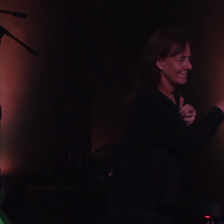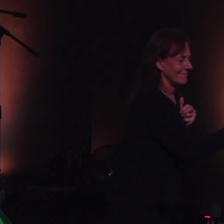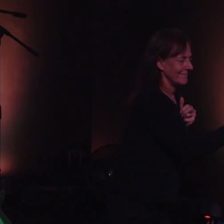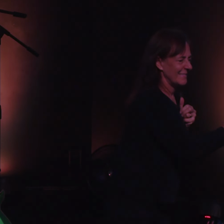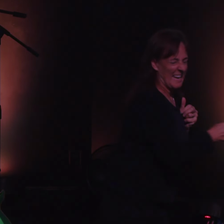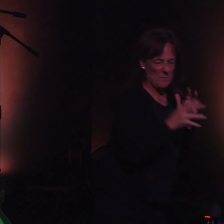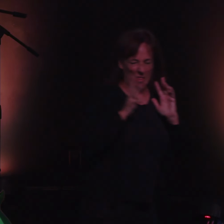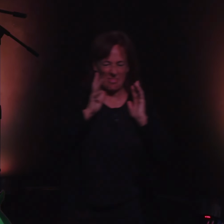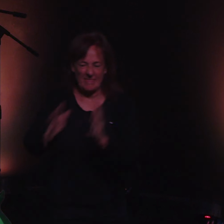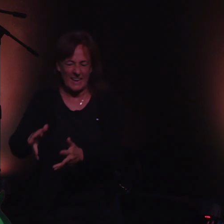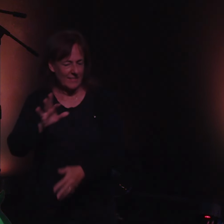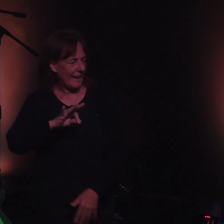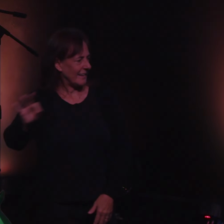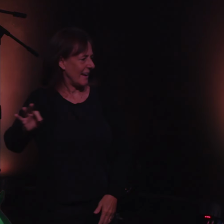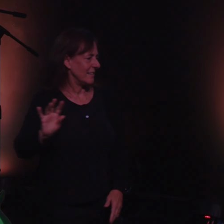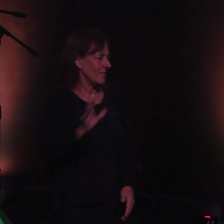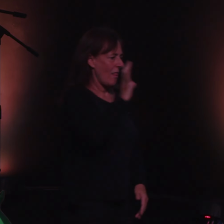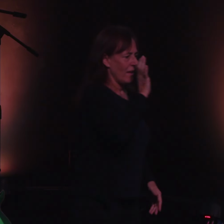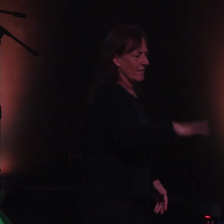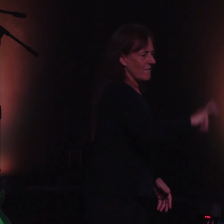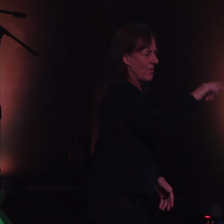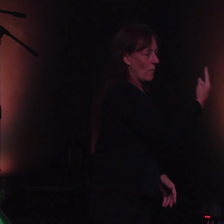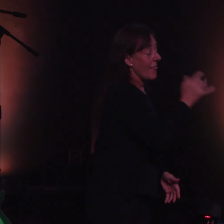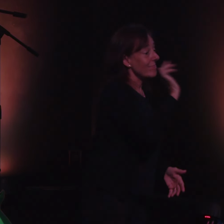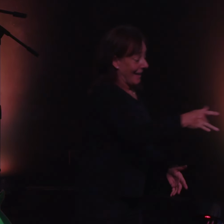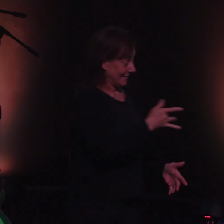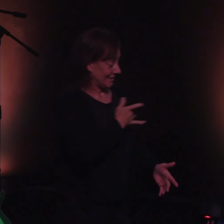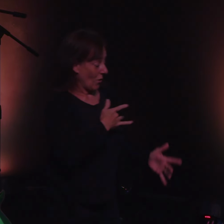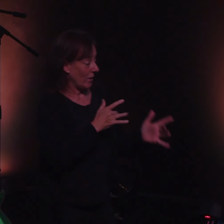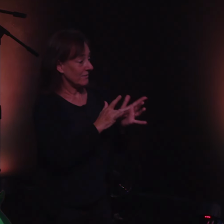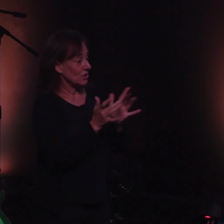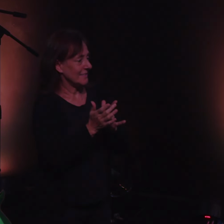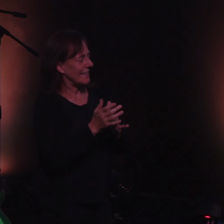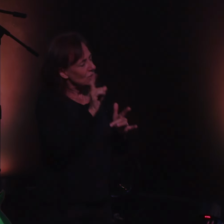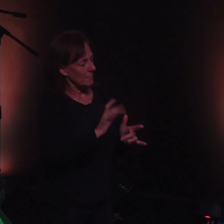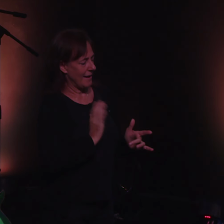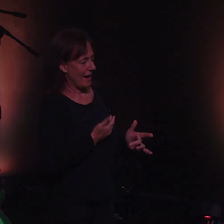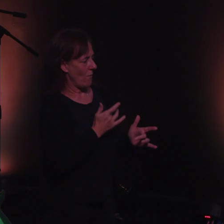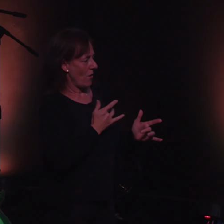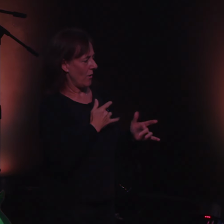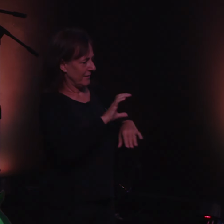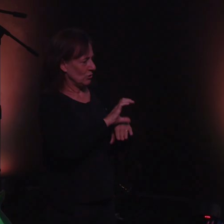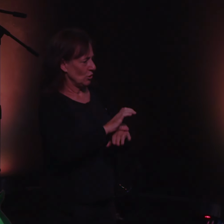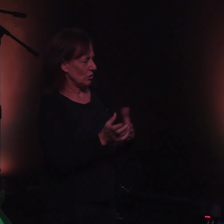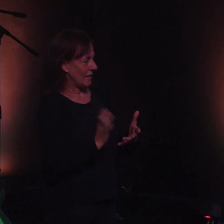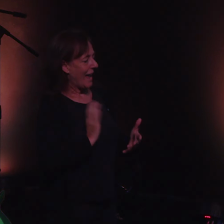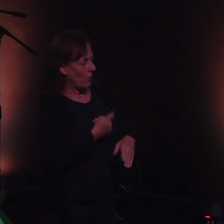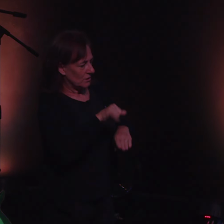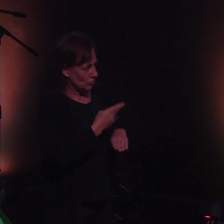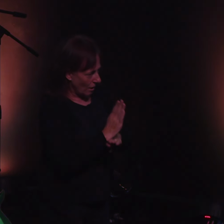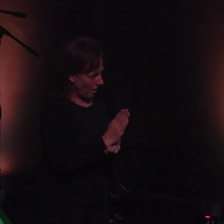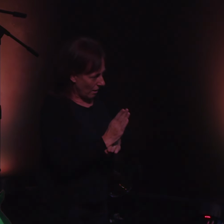He will leave the 99 to go find that one. That's the heart of Jesus. That should be the heart of church. Our